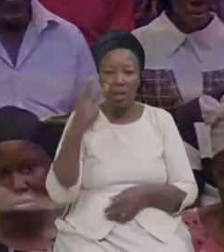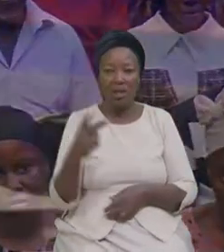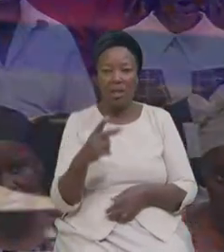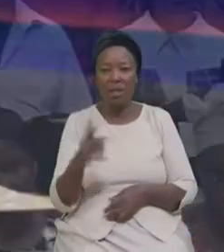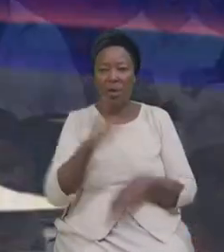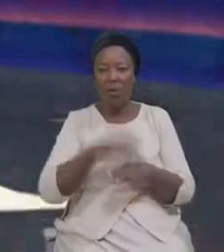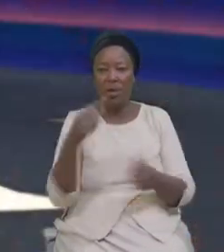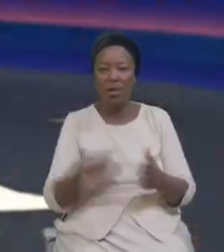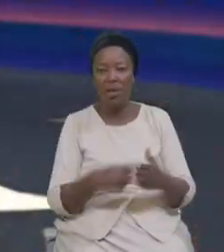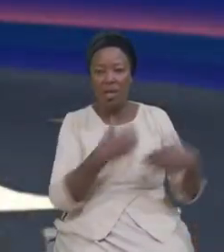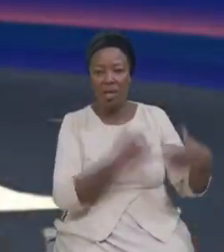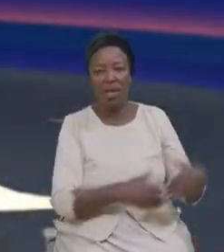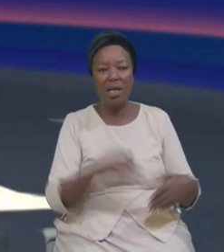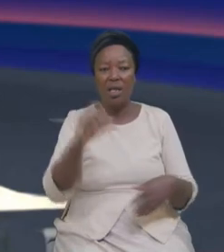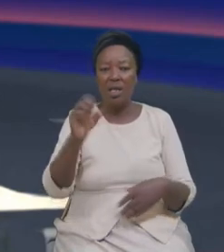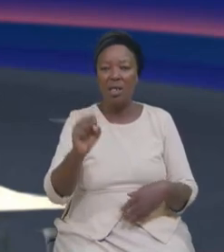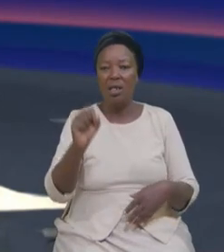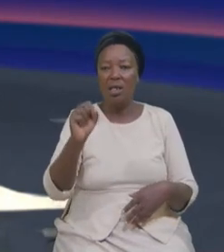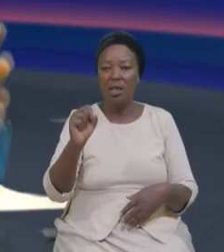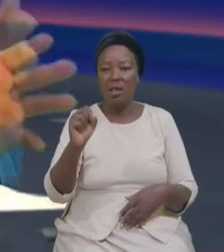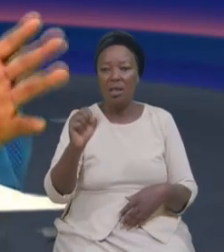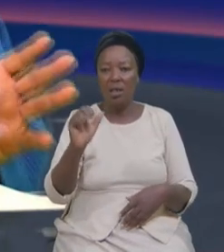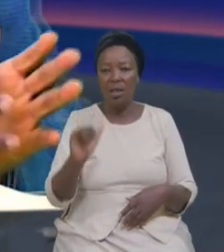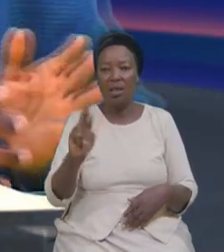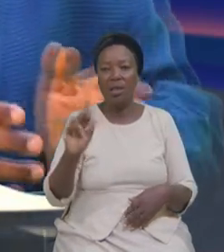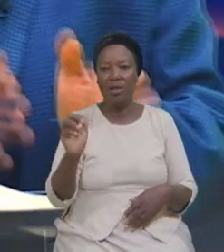this side Syria. And